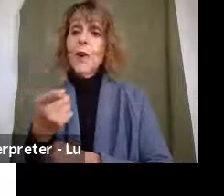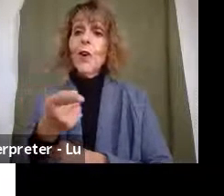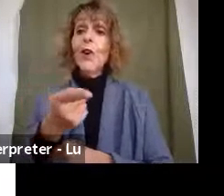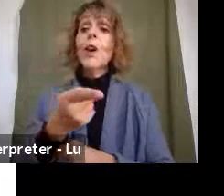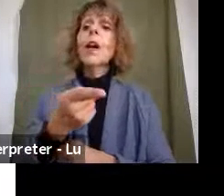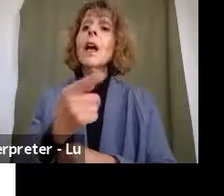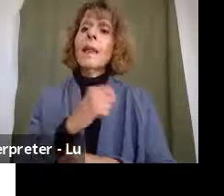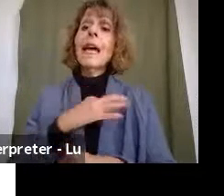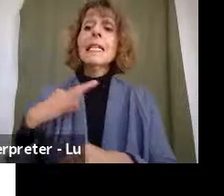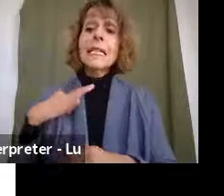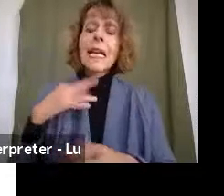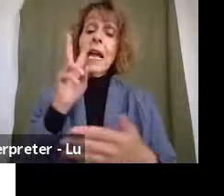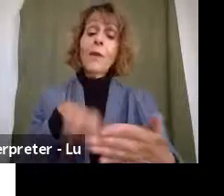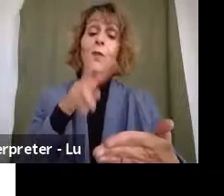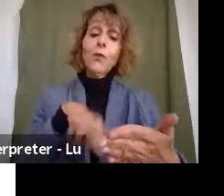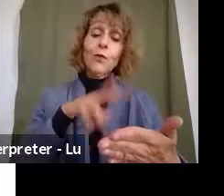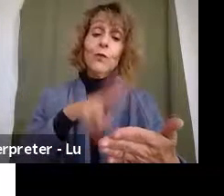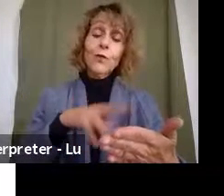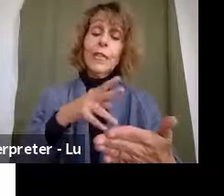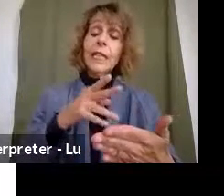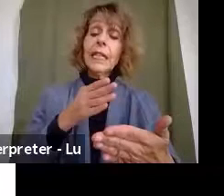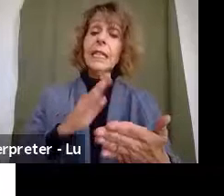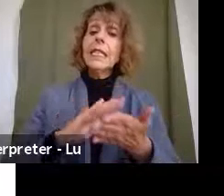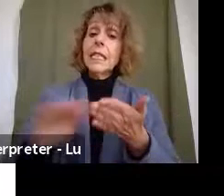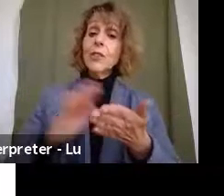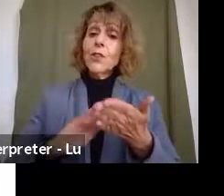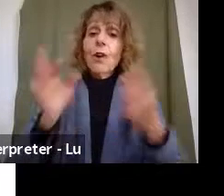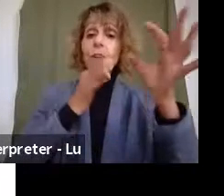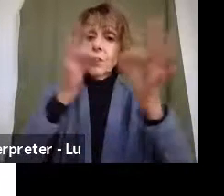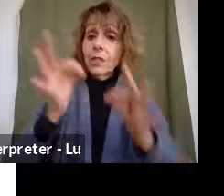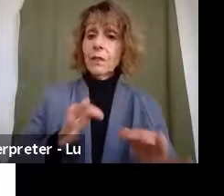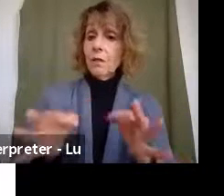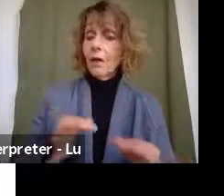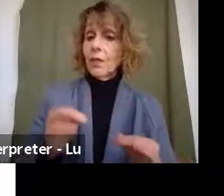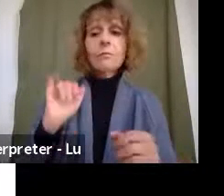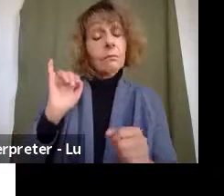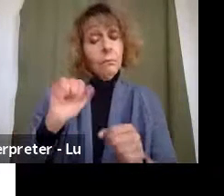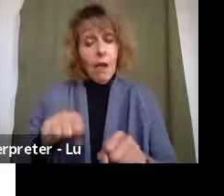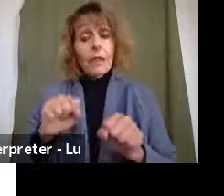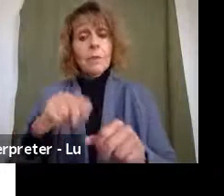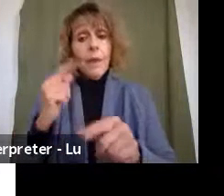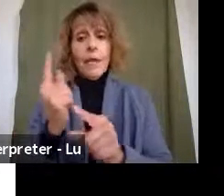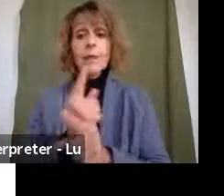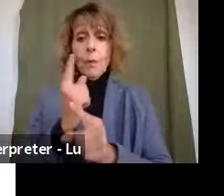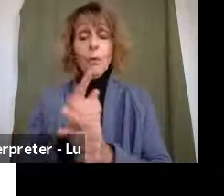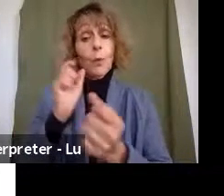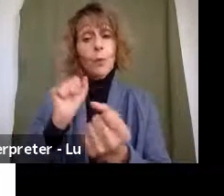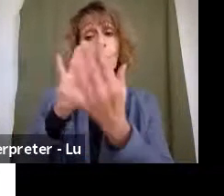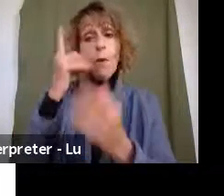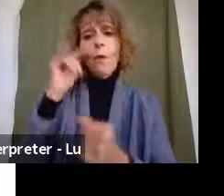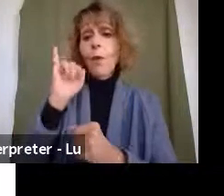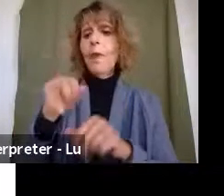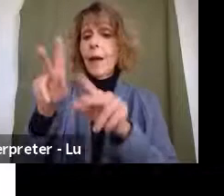That could be appropriate for this individual. Moving on to people who have